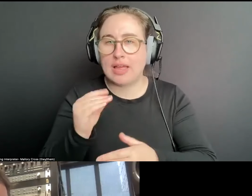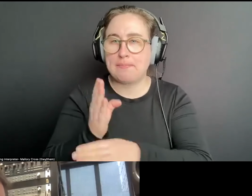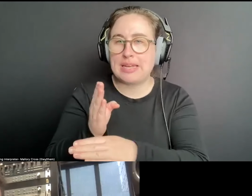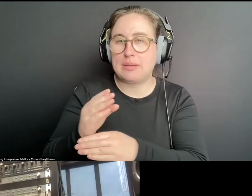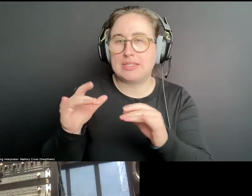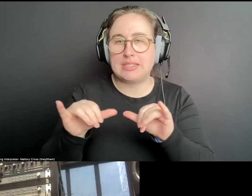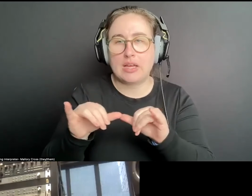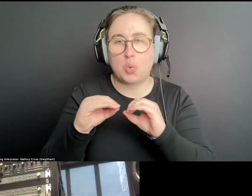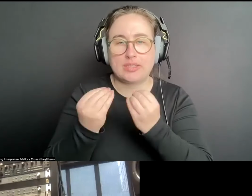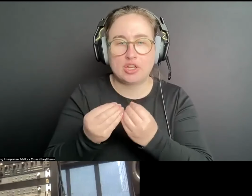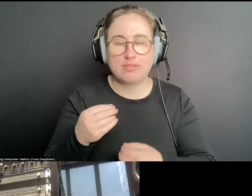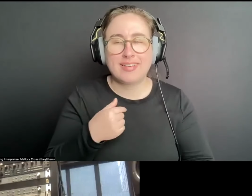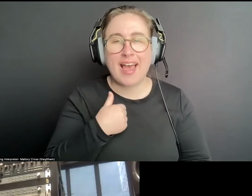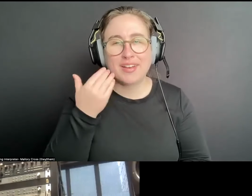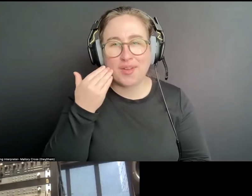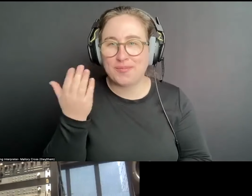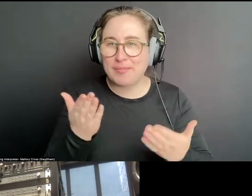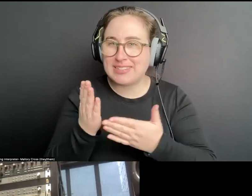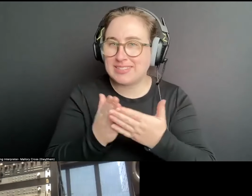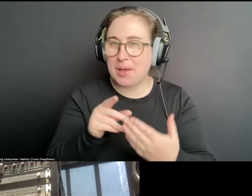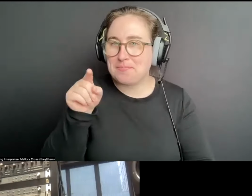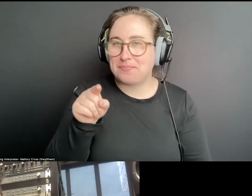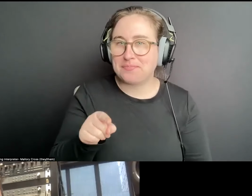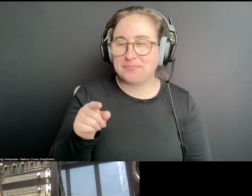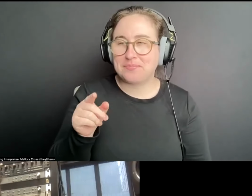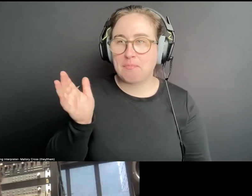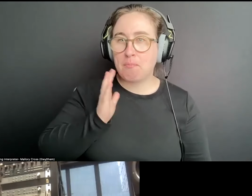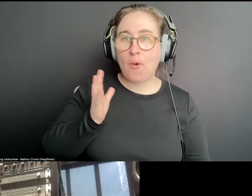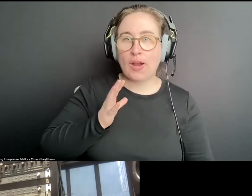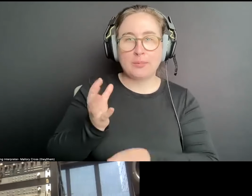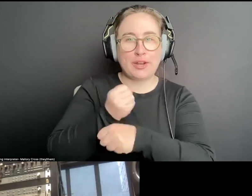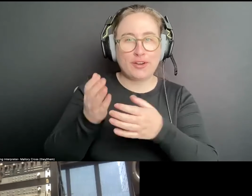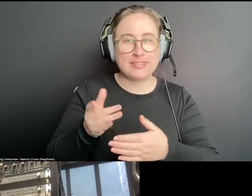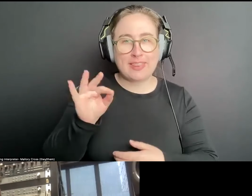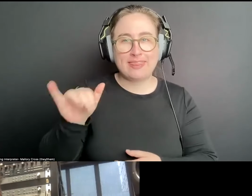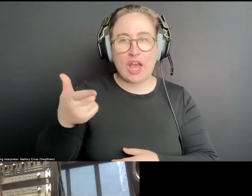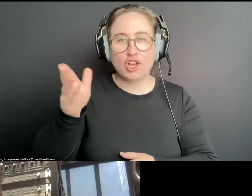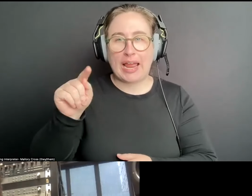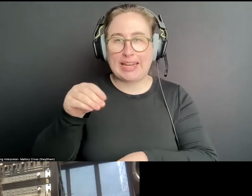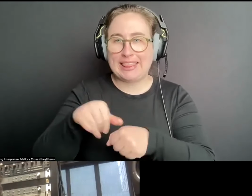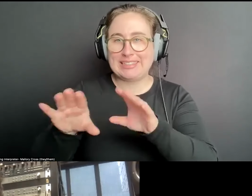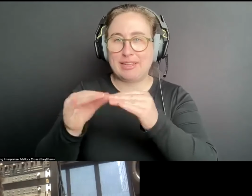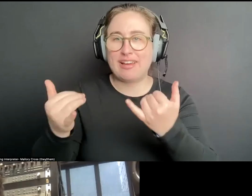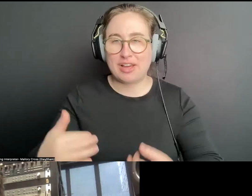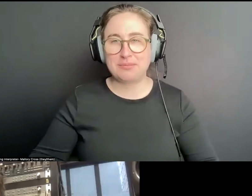organizations. I know there are maybe some past grantees on this meeting right now.